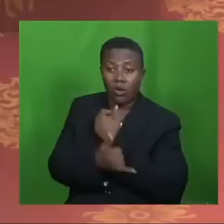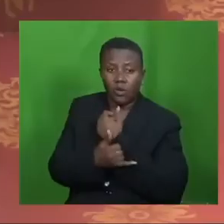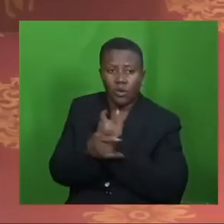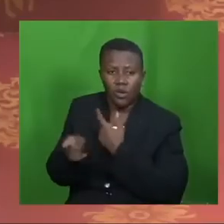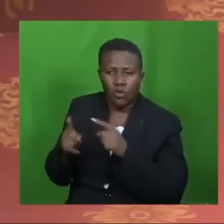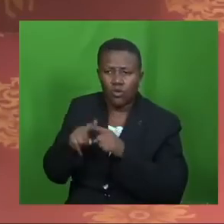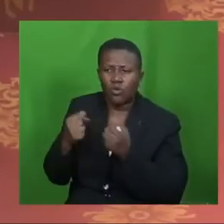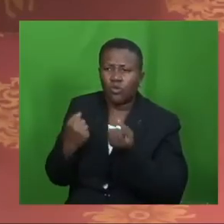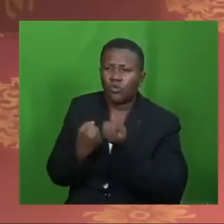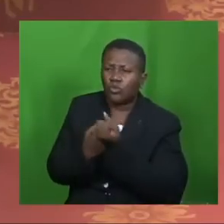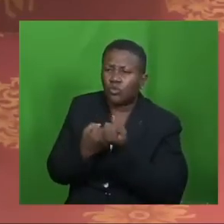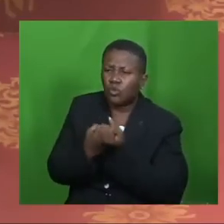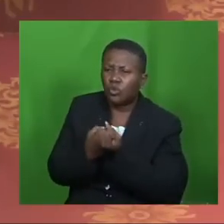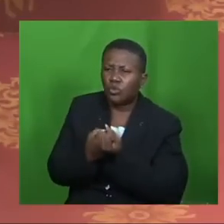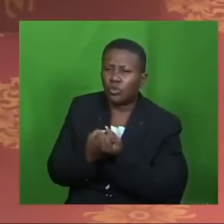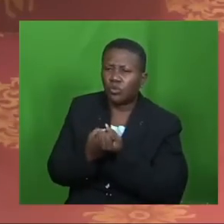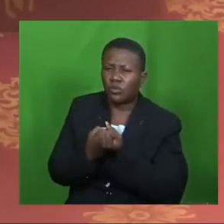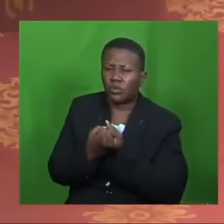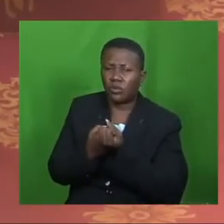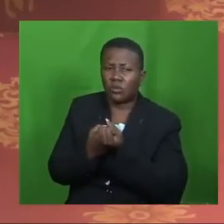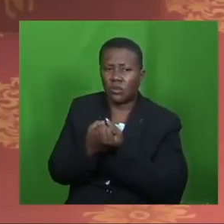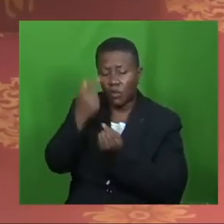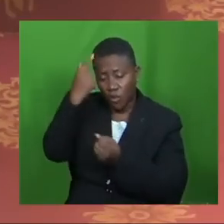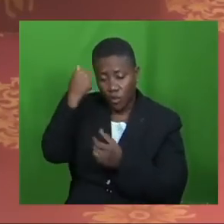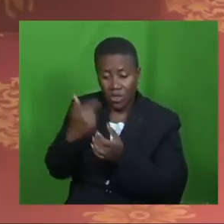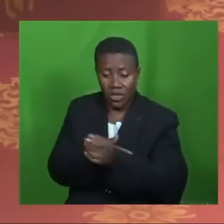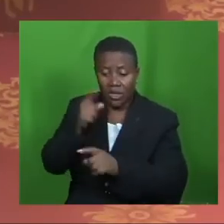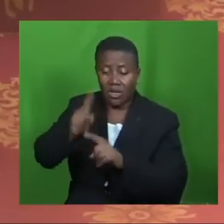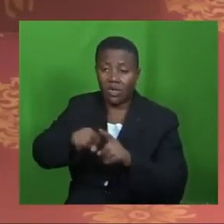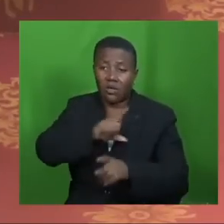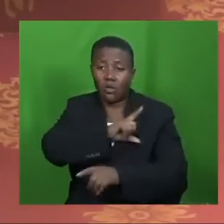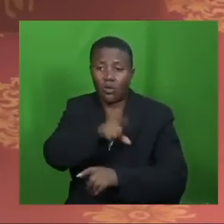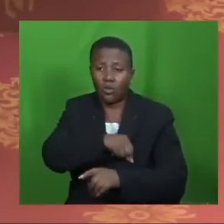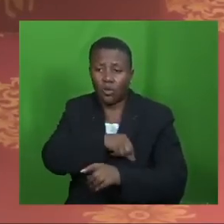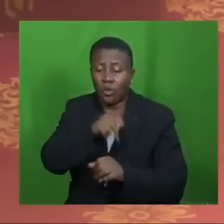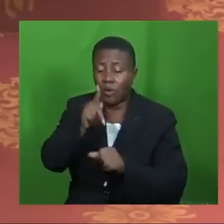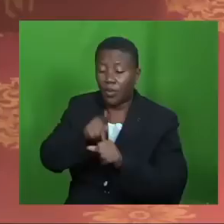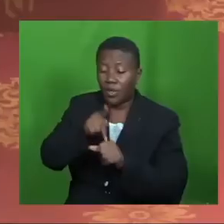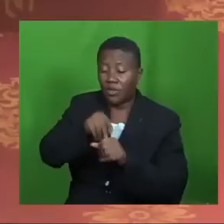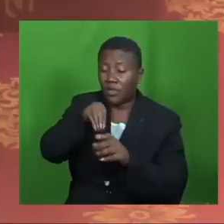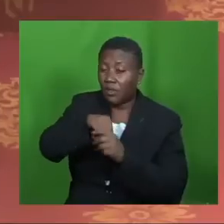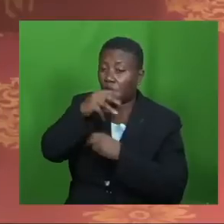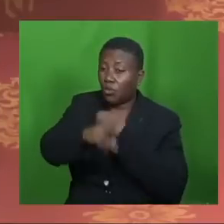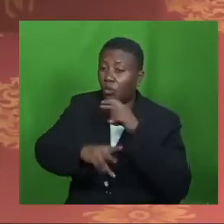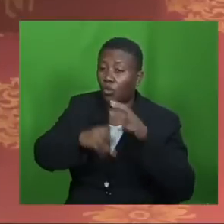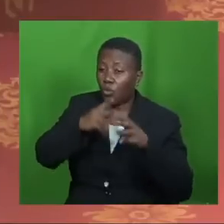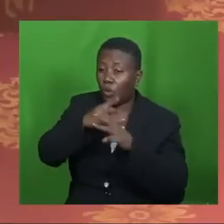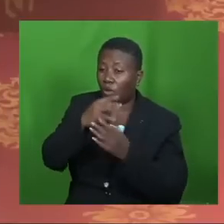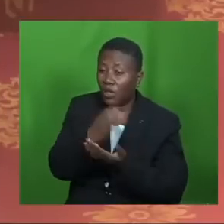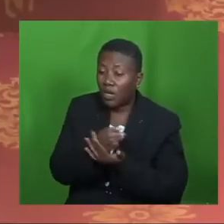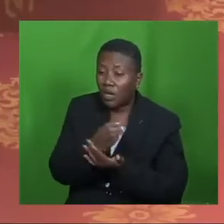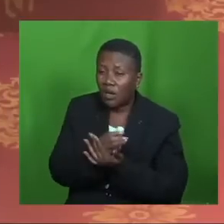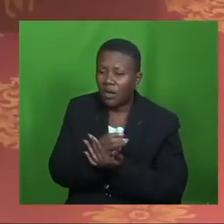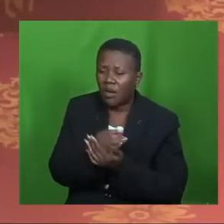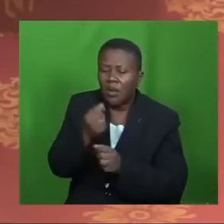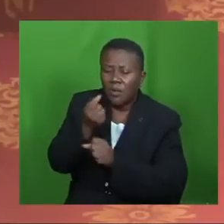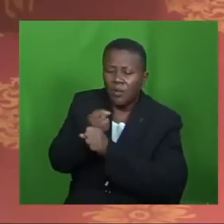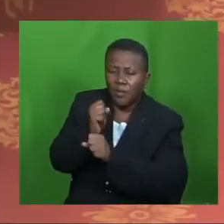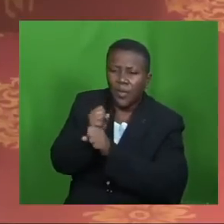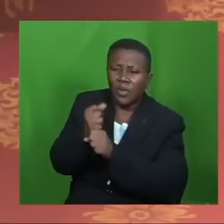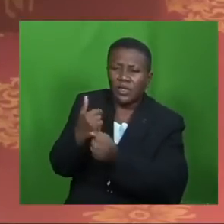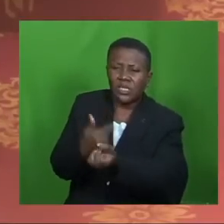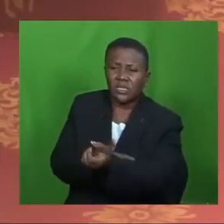to qualify from the group stage to the next round of the tournament, participating in the World Cup without doubt gave Ghana